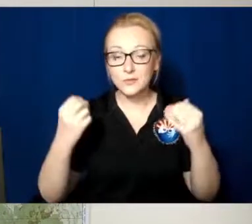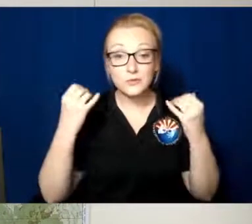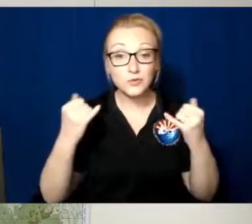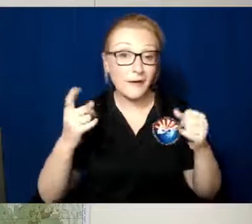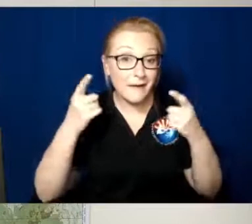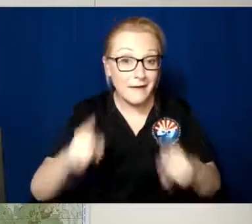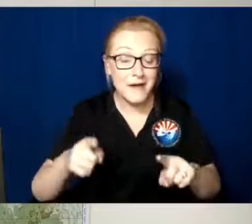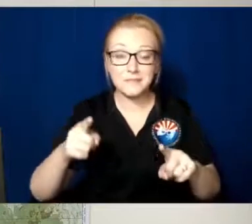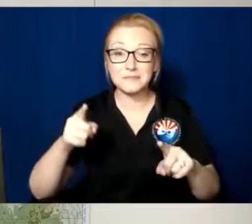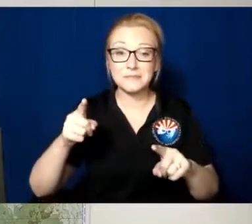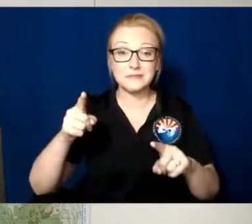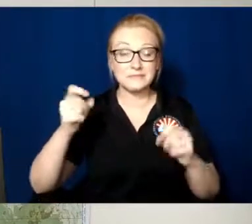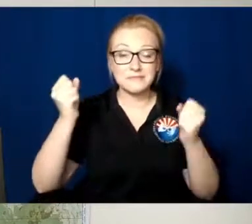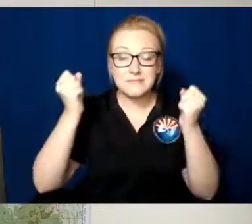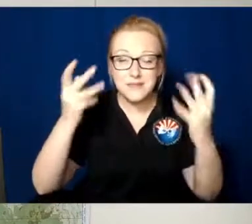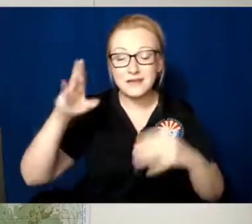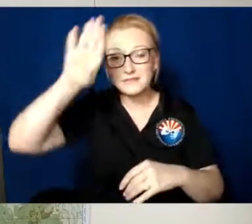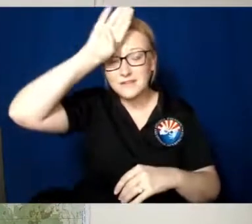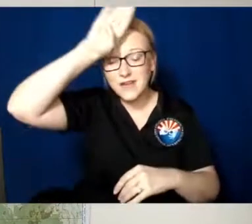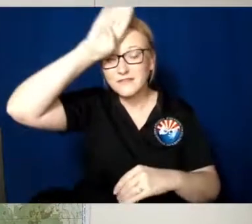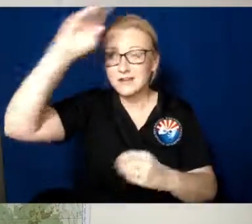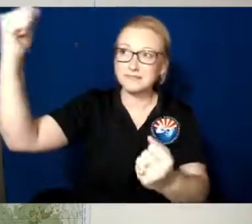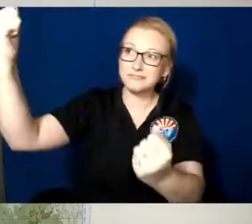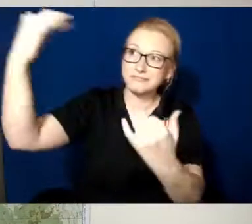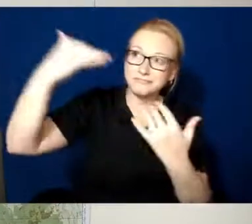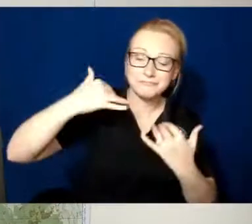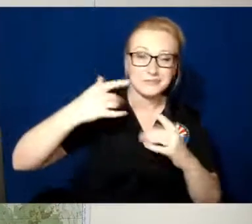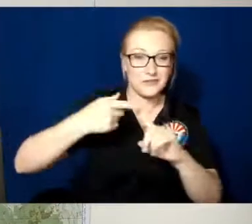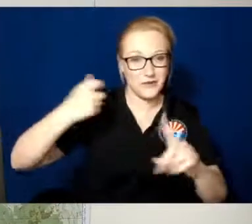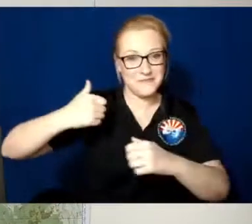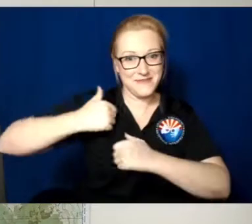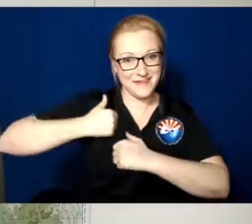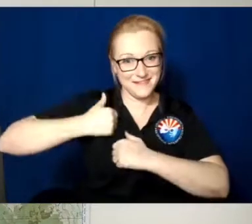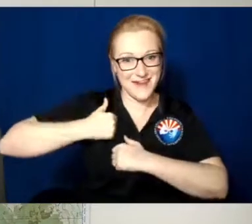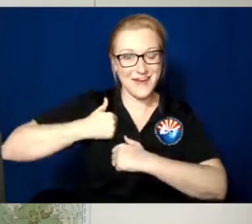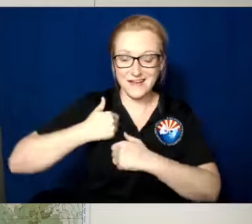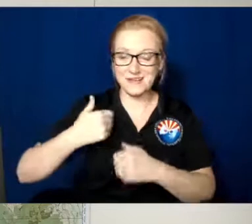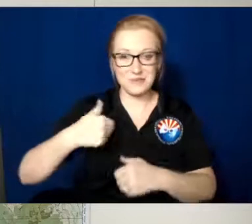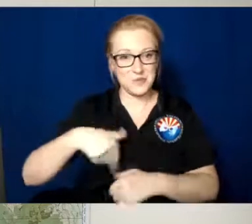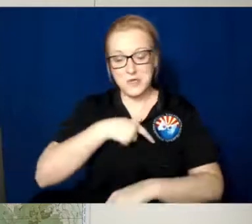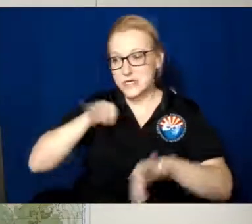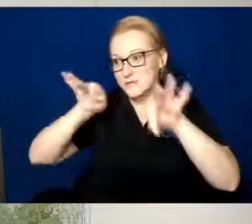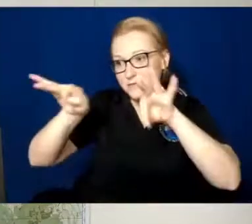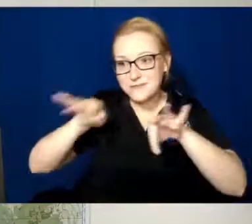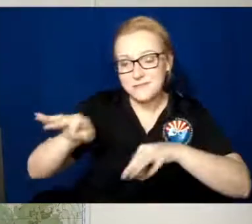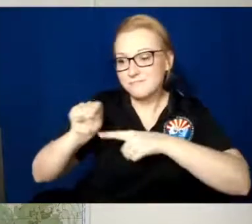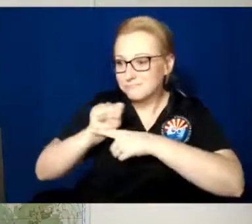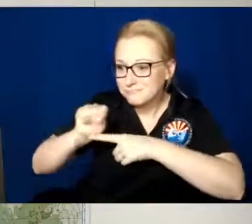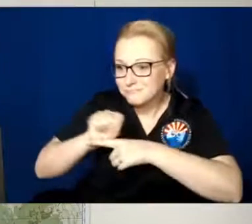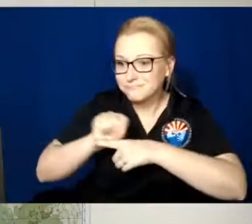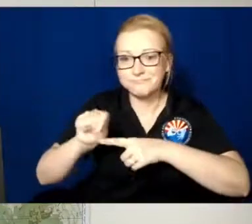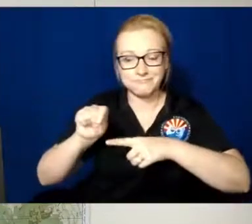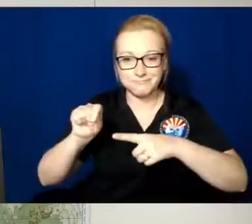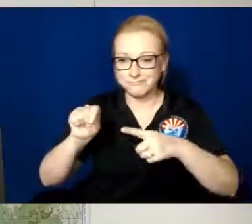influx of resources coming in from our partners in Canada. So we're busy getting them briefed up and getting them